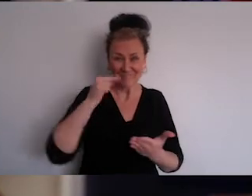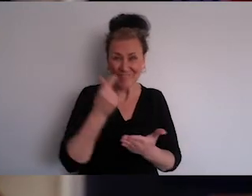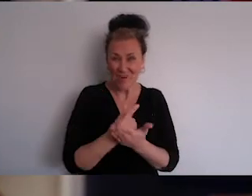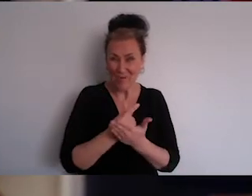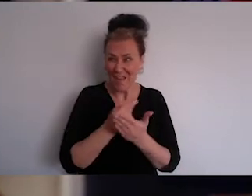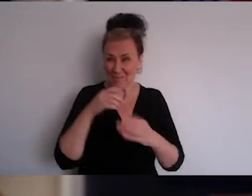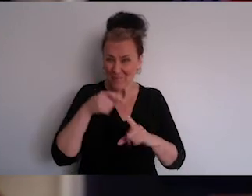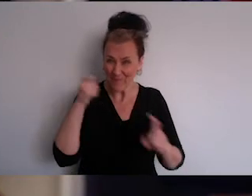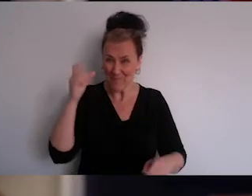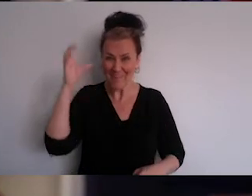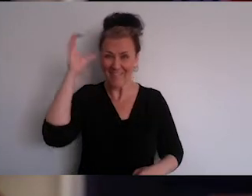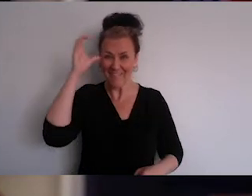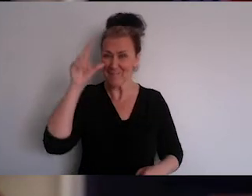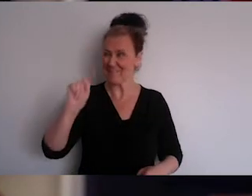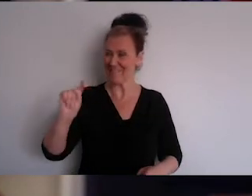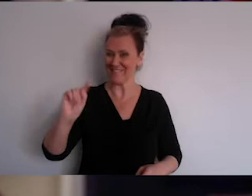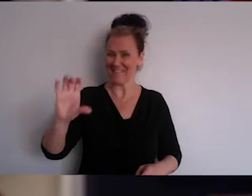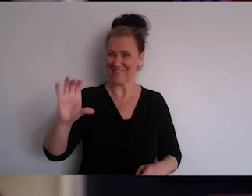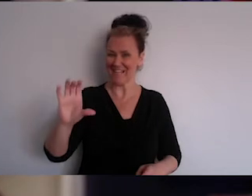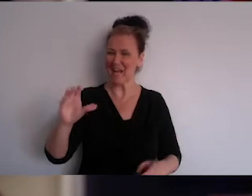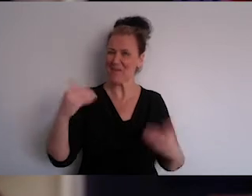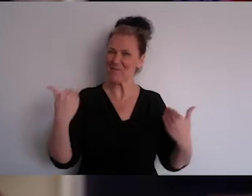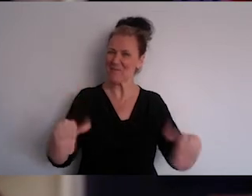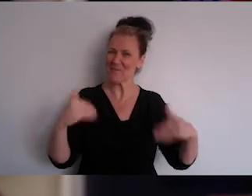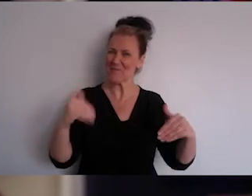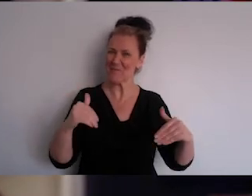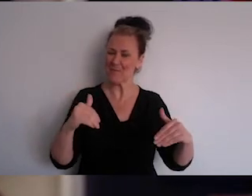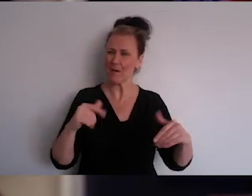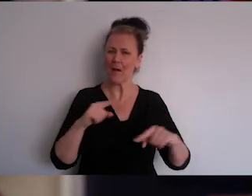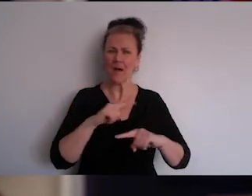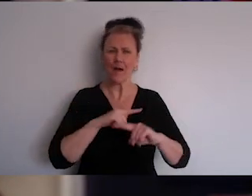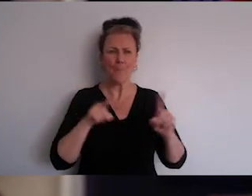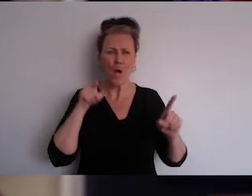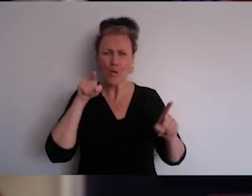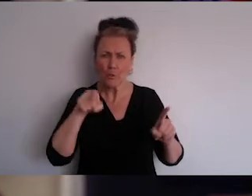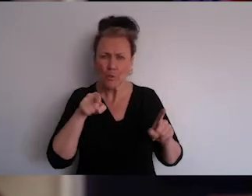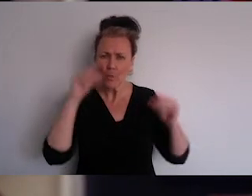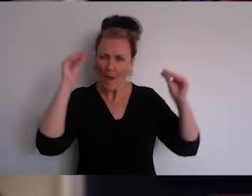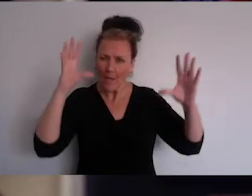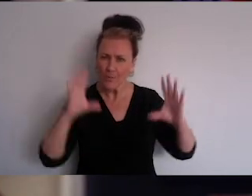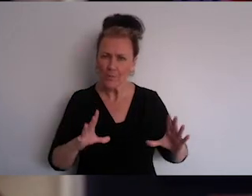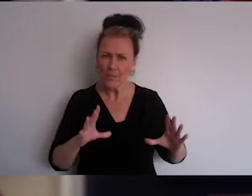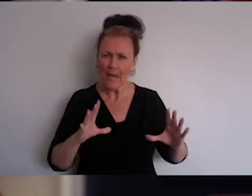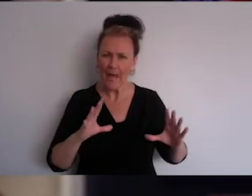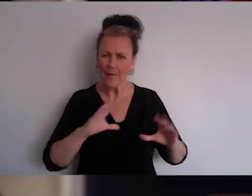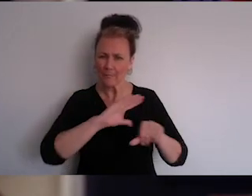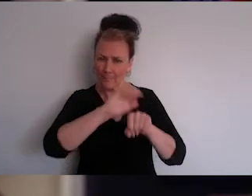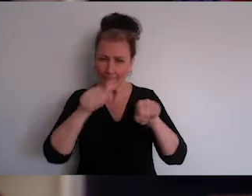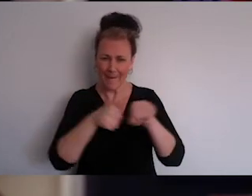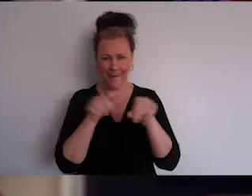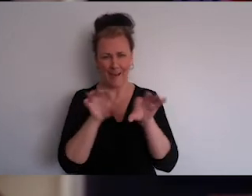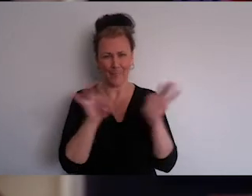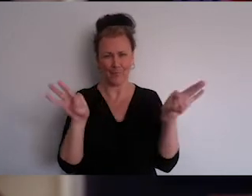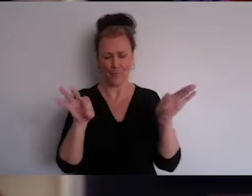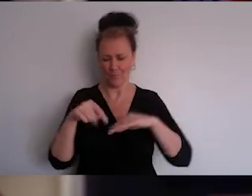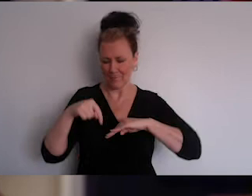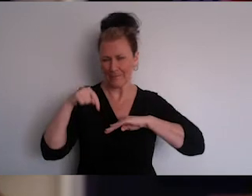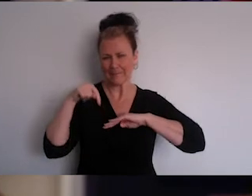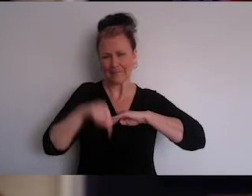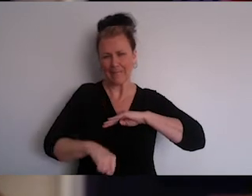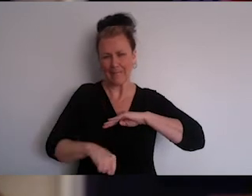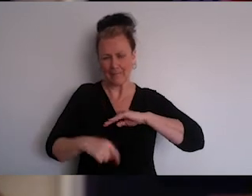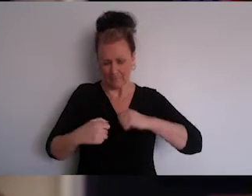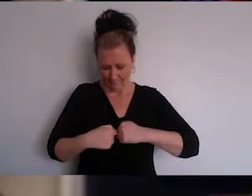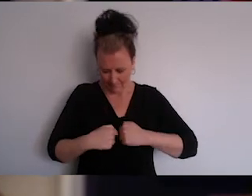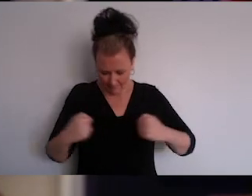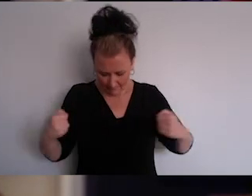you become a graduate of Columbia Teachers College. But what makes you an educator goes deeper. It's